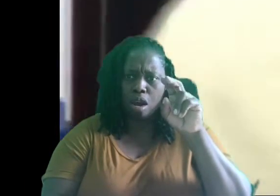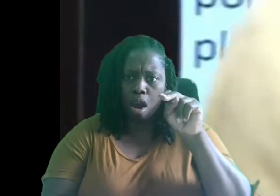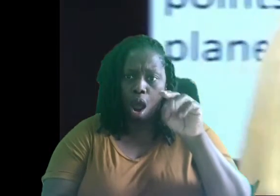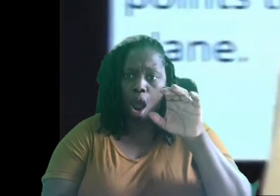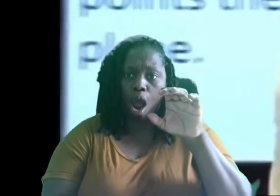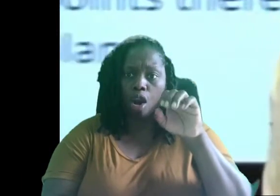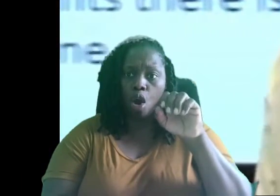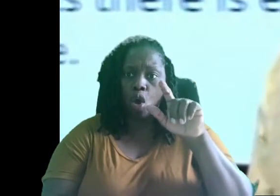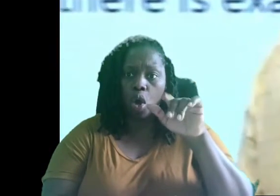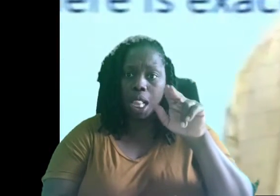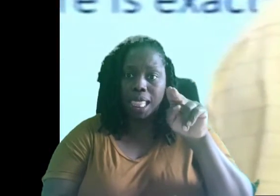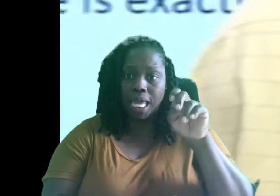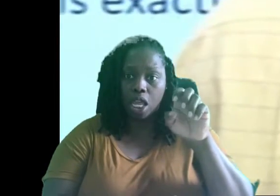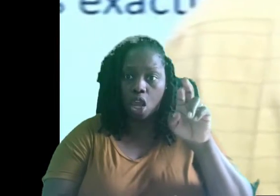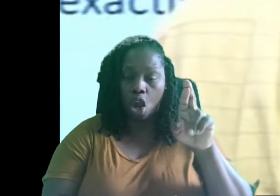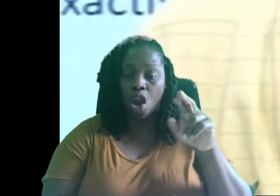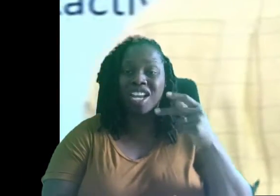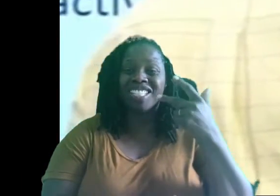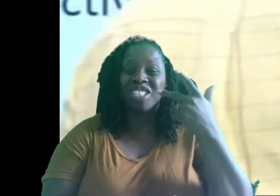non-collinear? If three